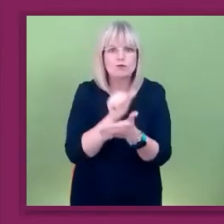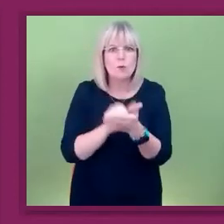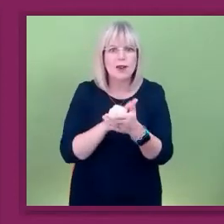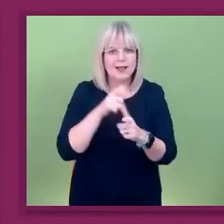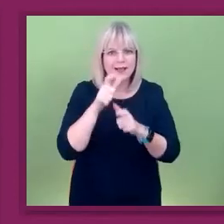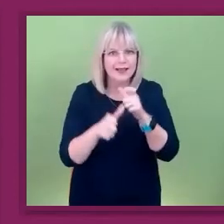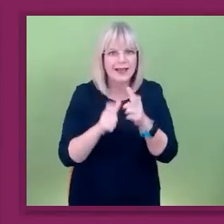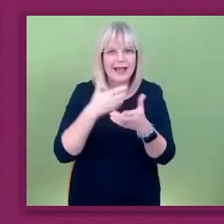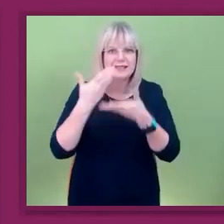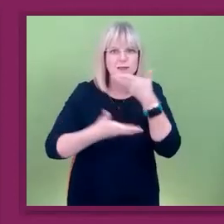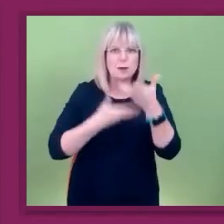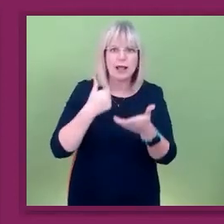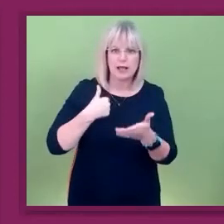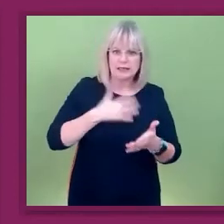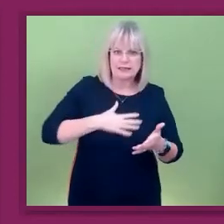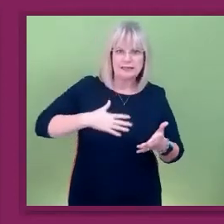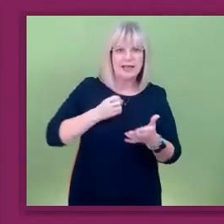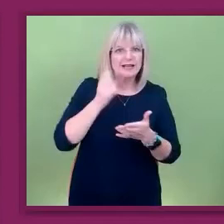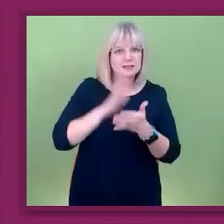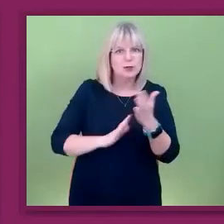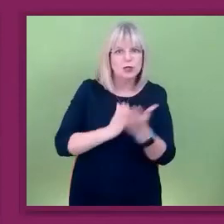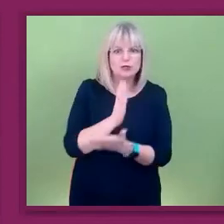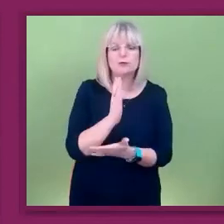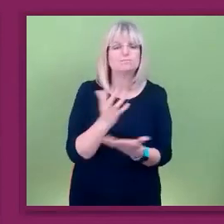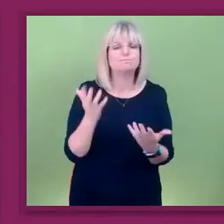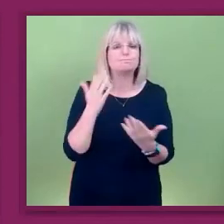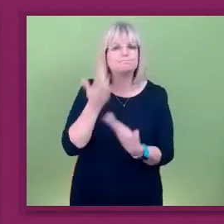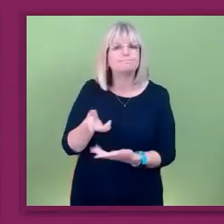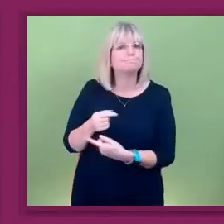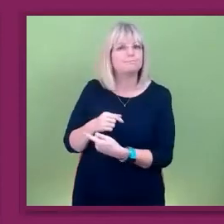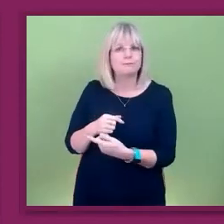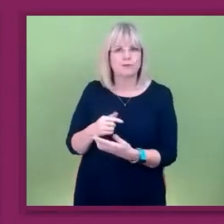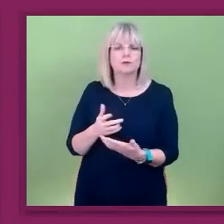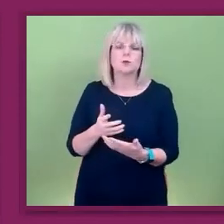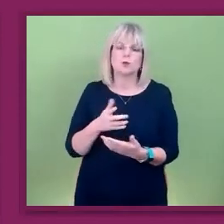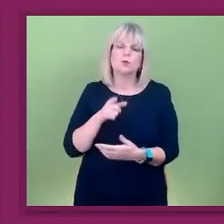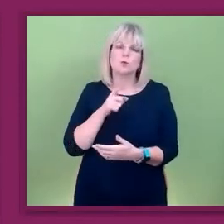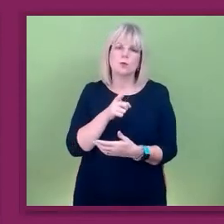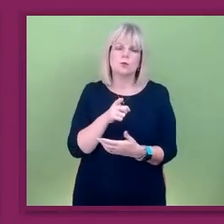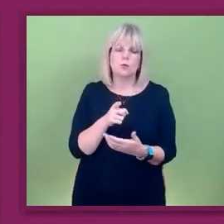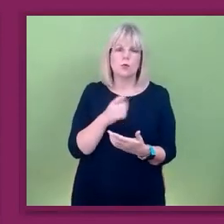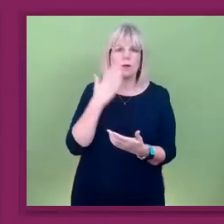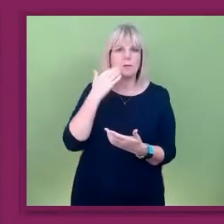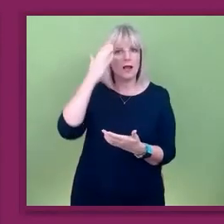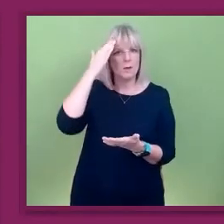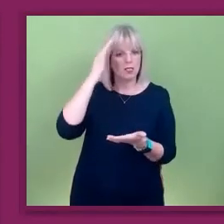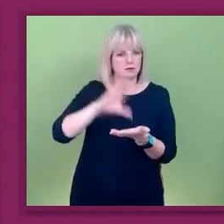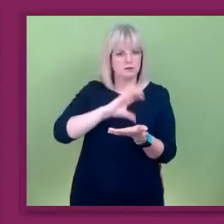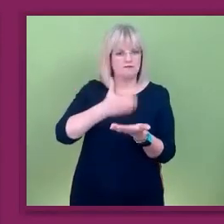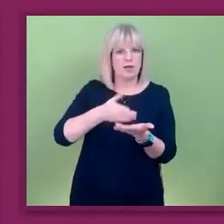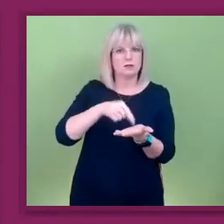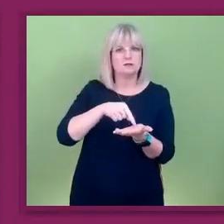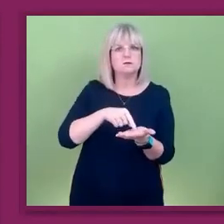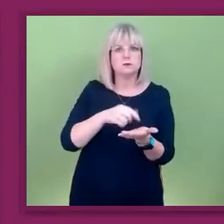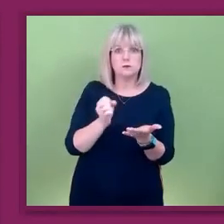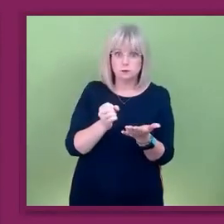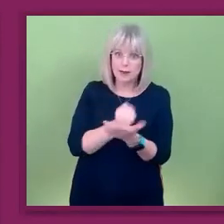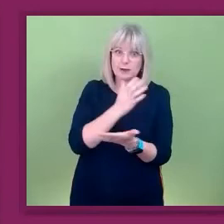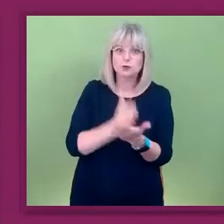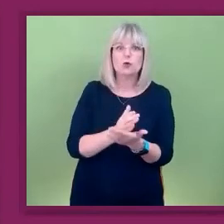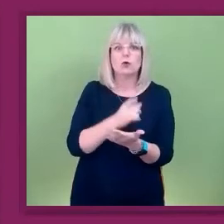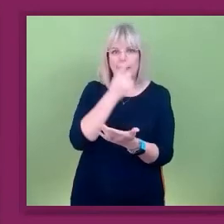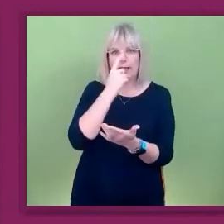by donating to the Black Mum Support Fund to ensure that Black mothers can have access to doula, and also prenatal and